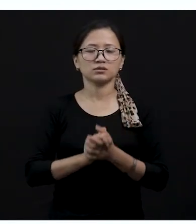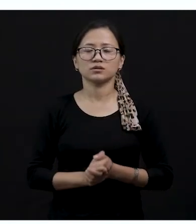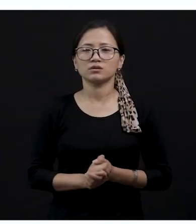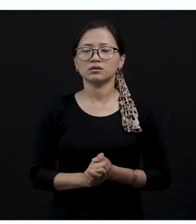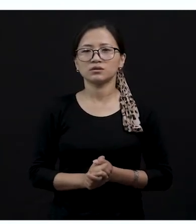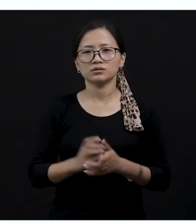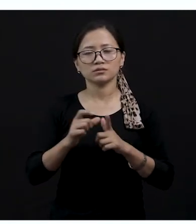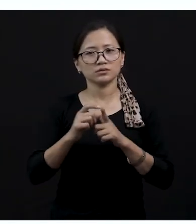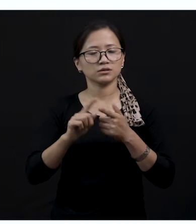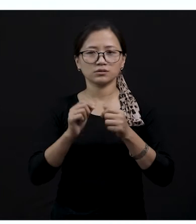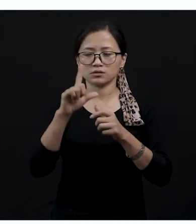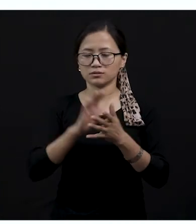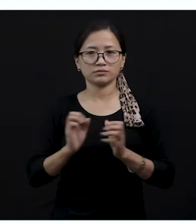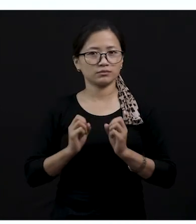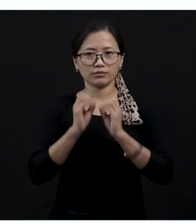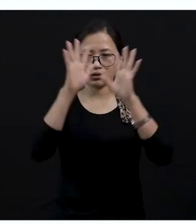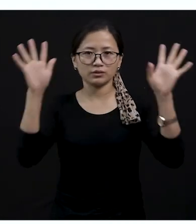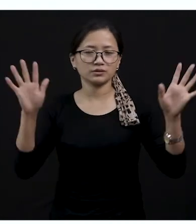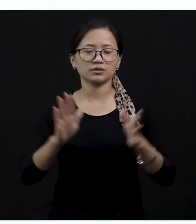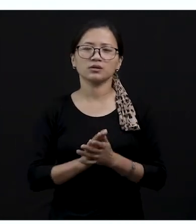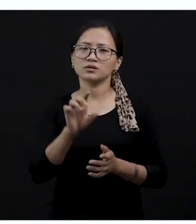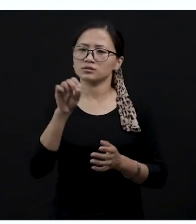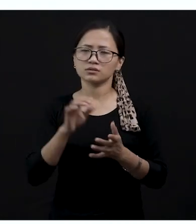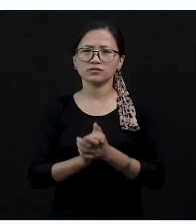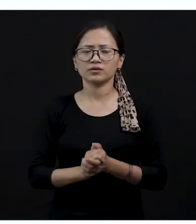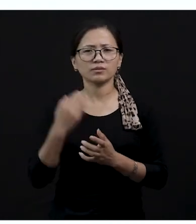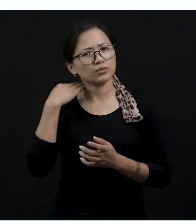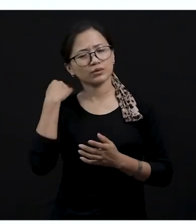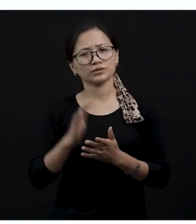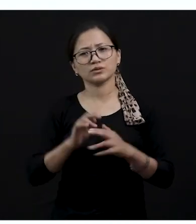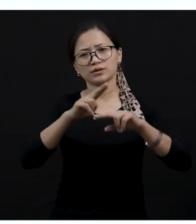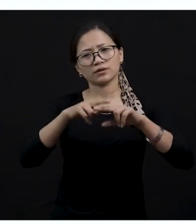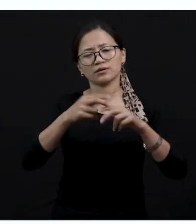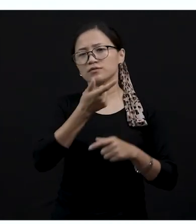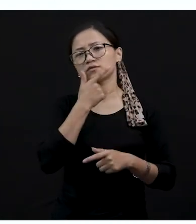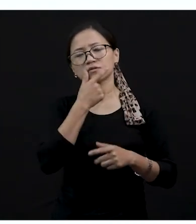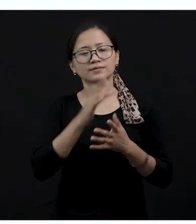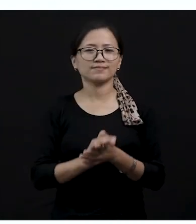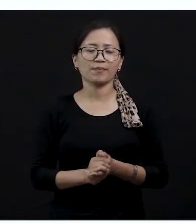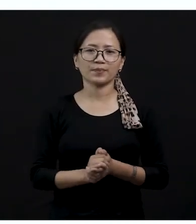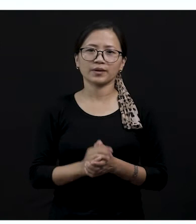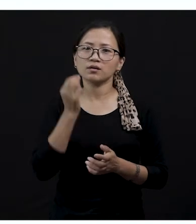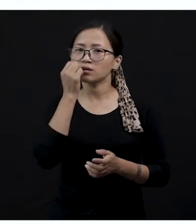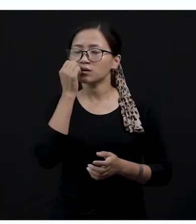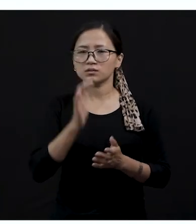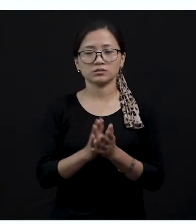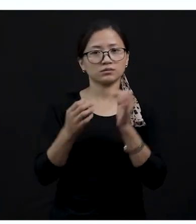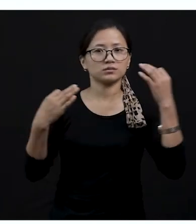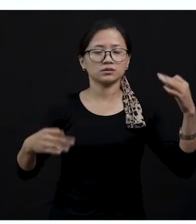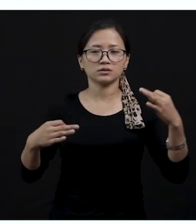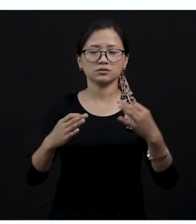since it was a boring day and finally they get something to have fun, right? To have fun with. Timothy danced